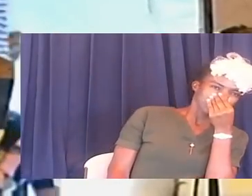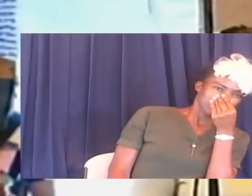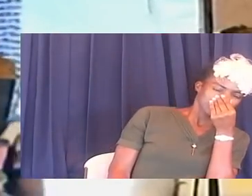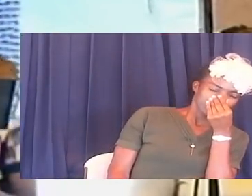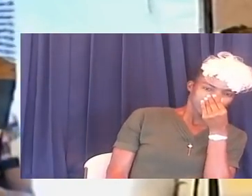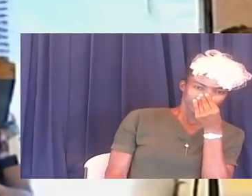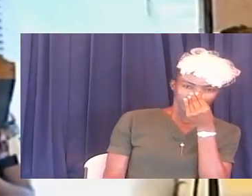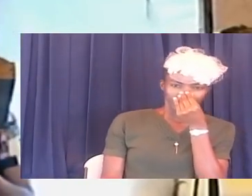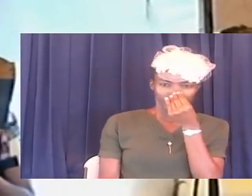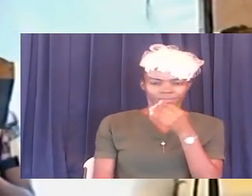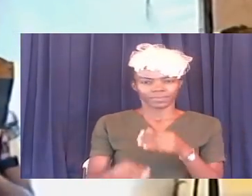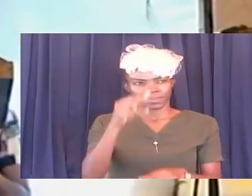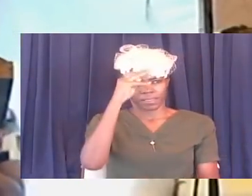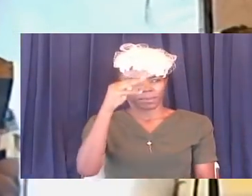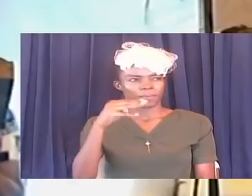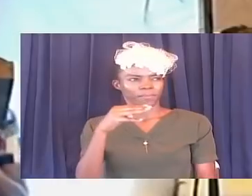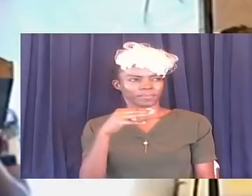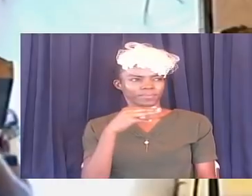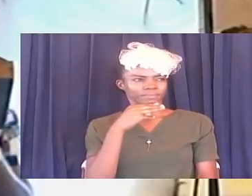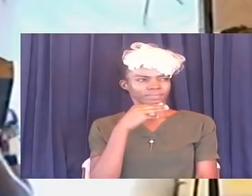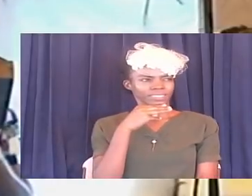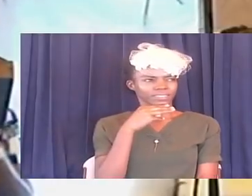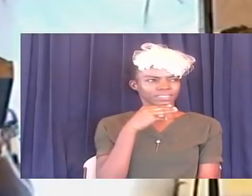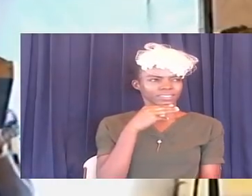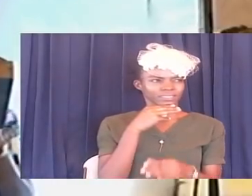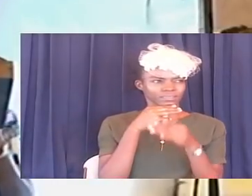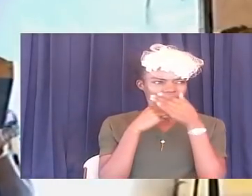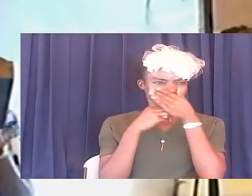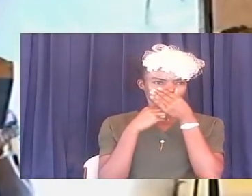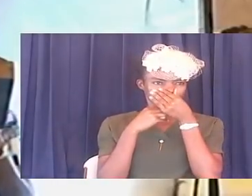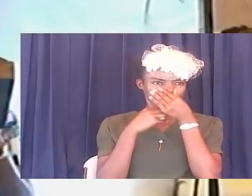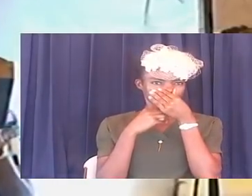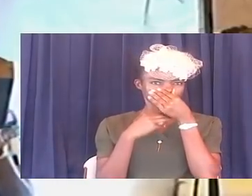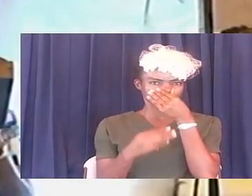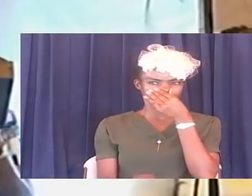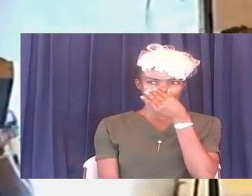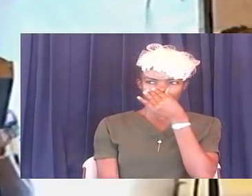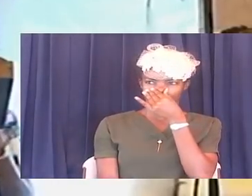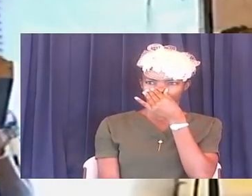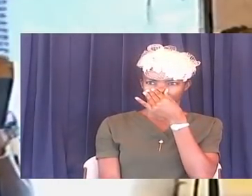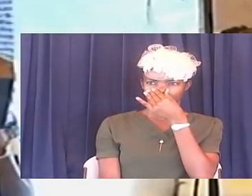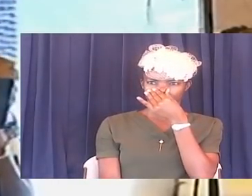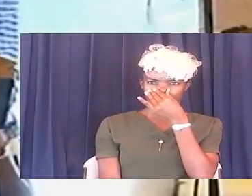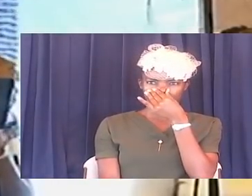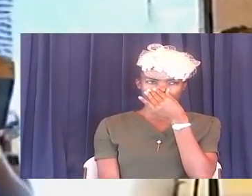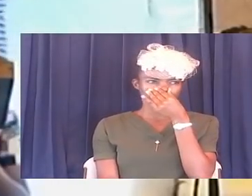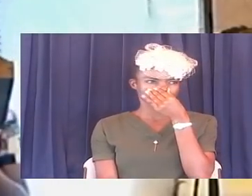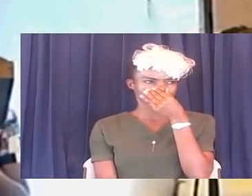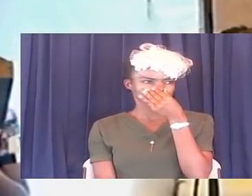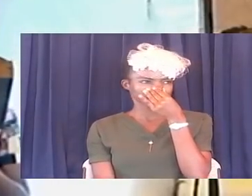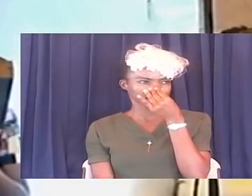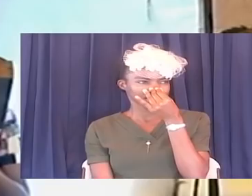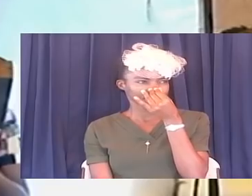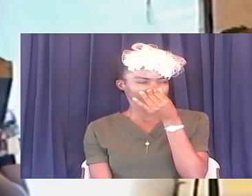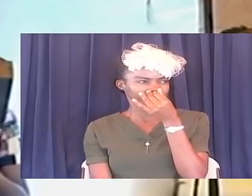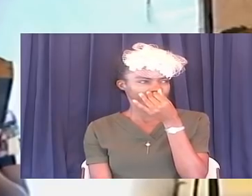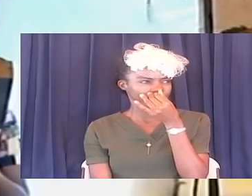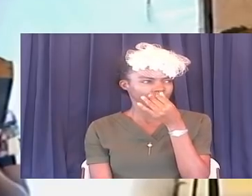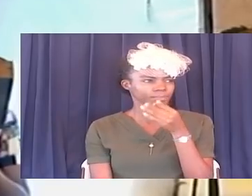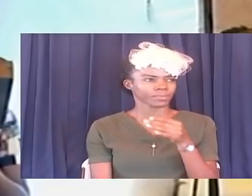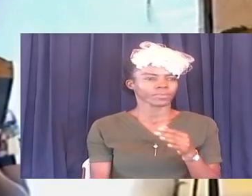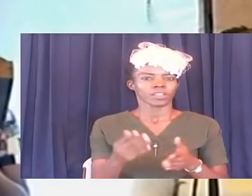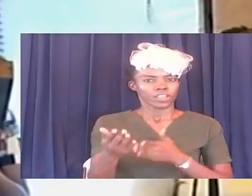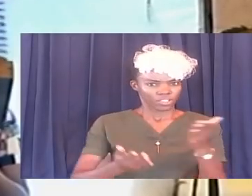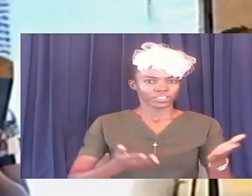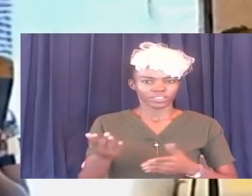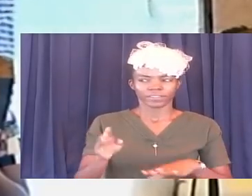From Matthew 5, 6, and 7, it speaks to the Sermon on the Mount. Jesus talking to a group of